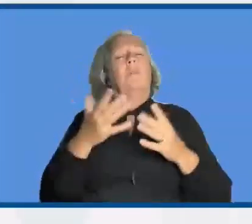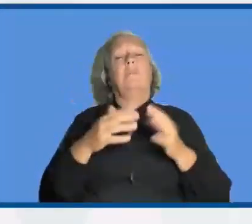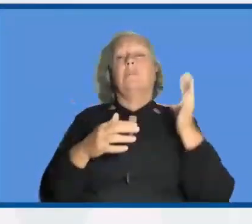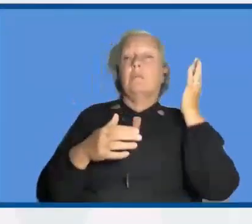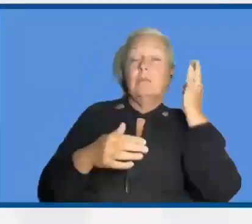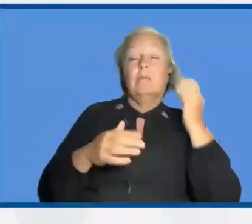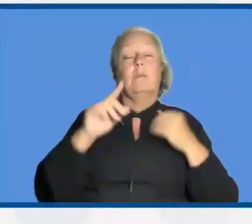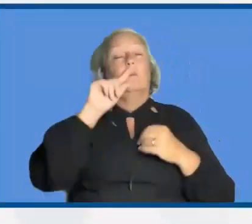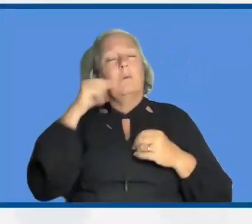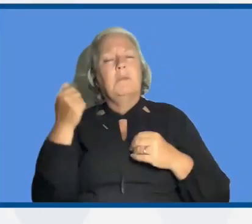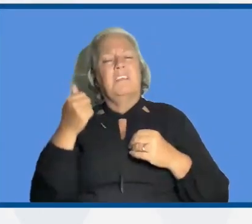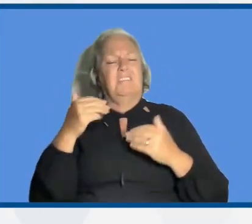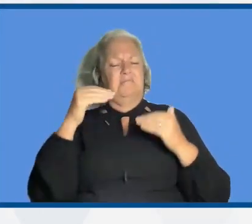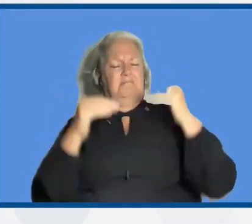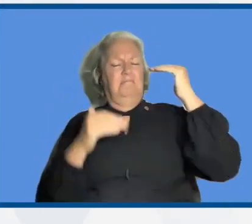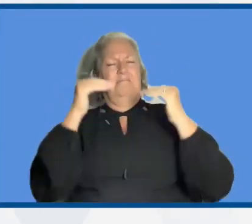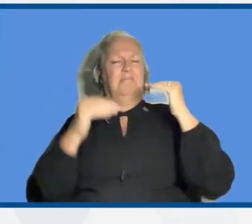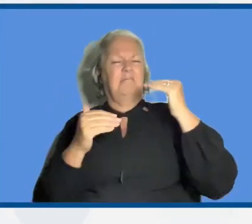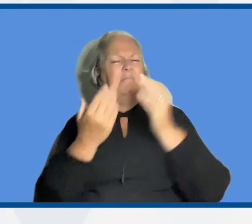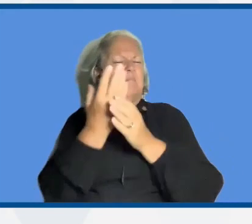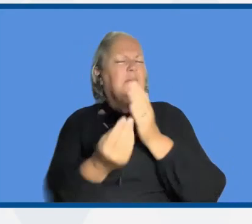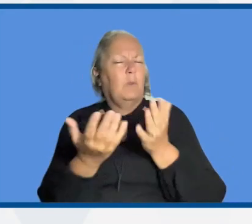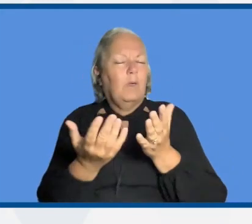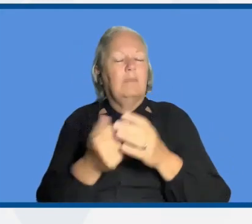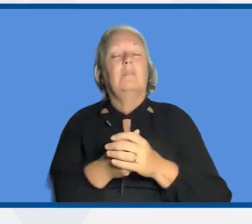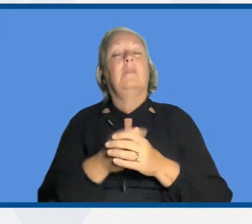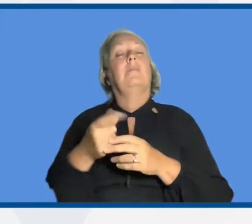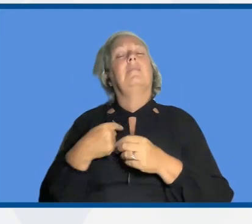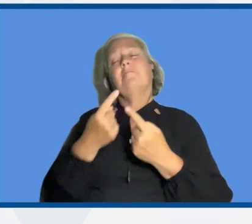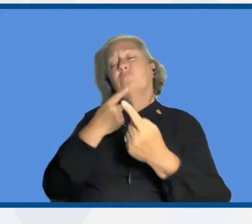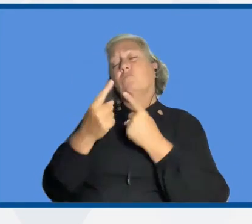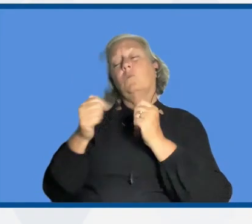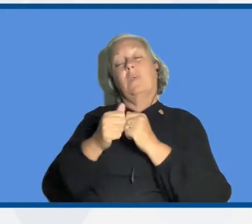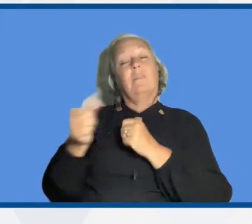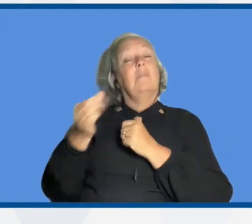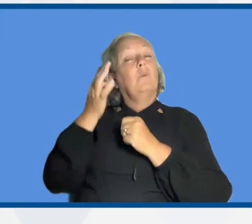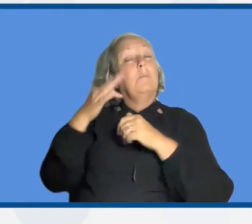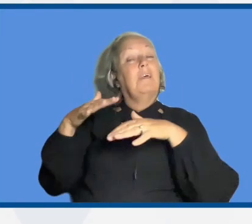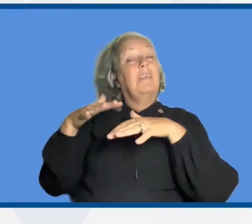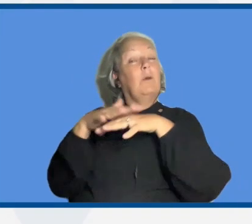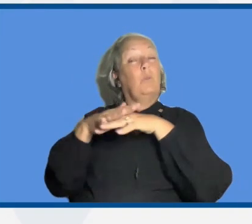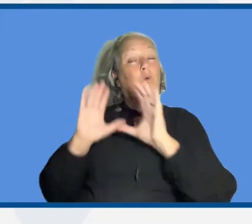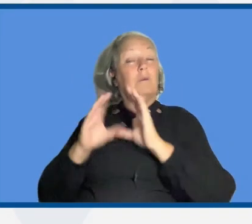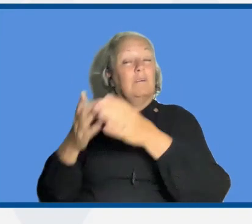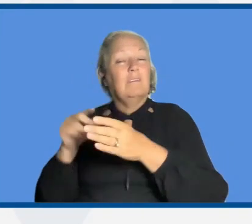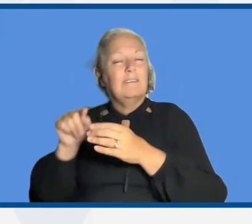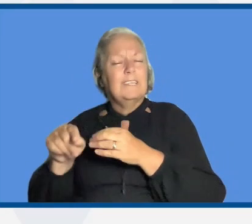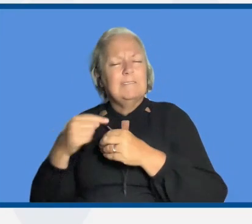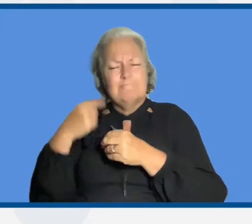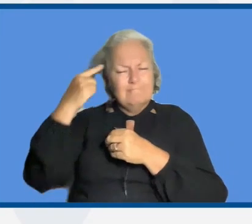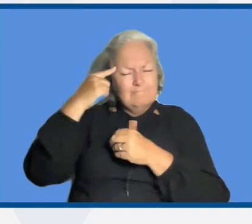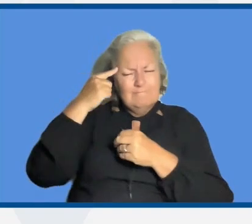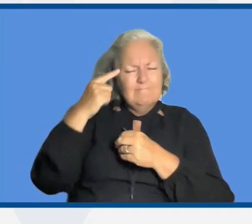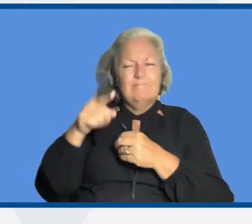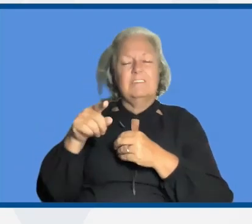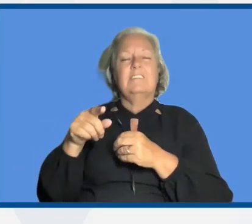in talking with the Women's Network, we thought about how specific policies are built, such as gender-based plans.